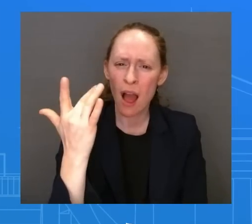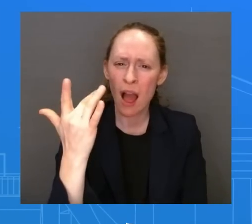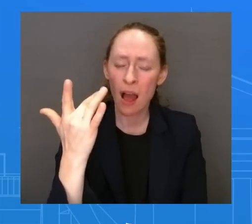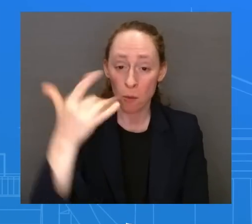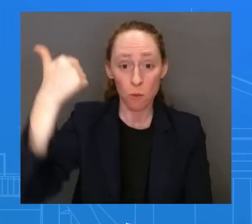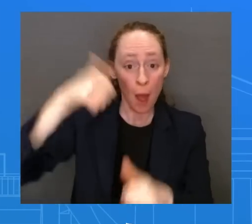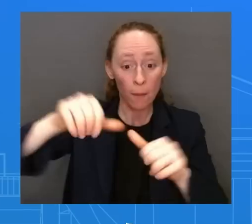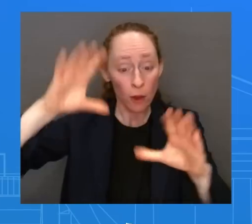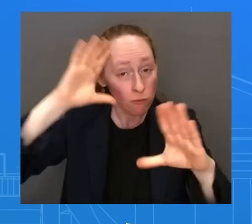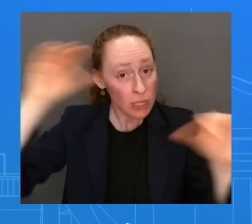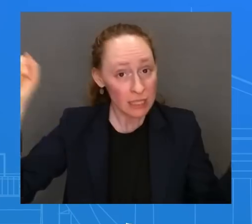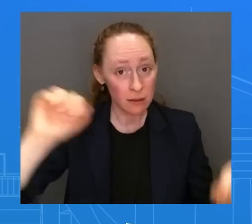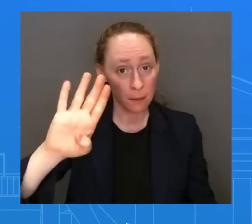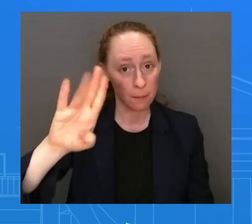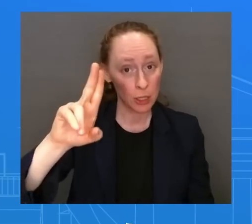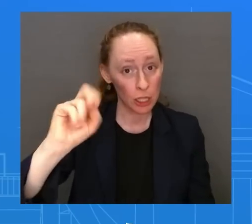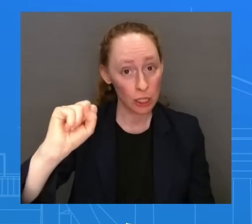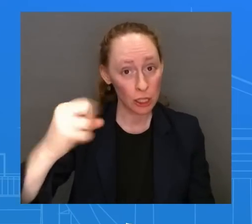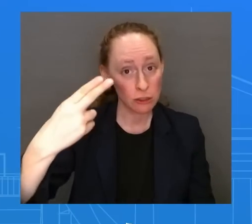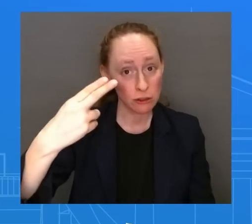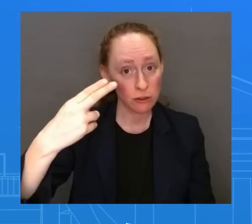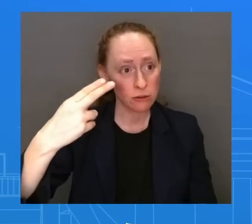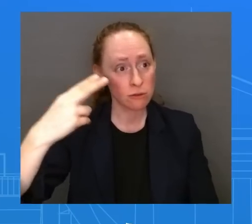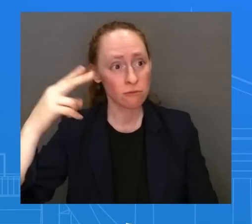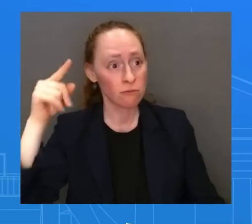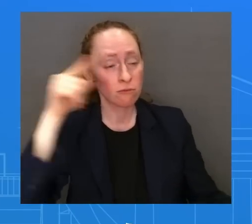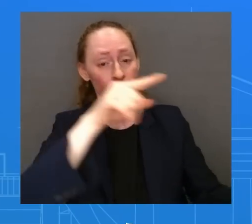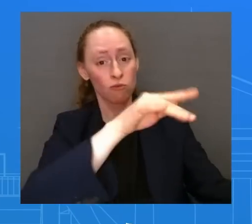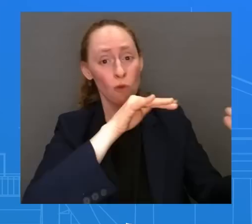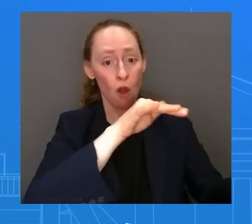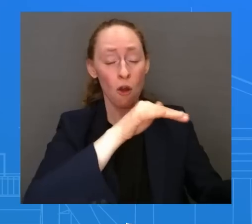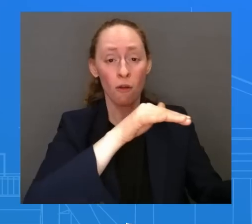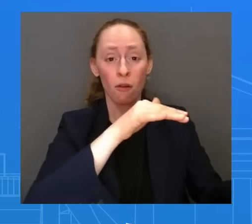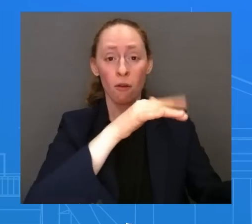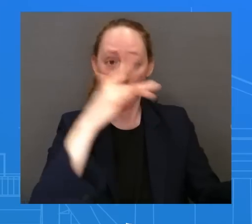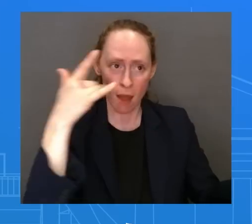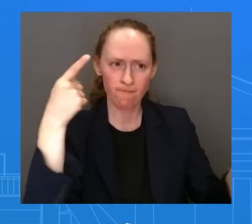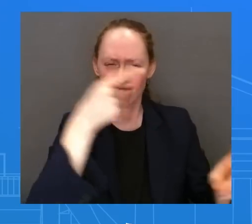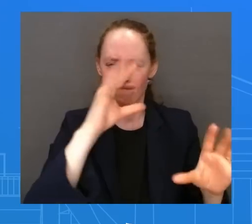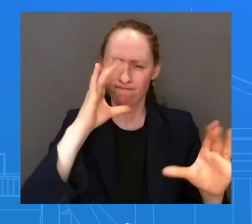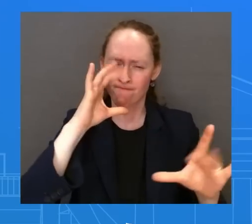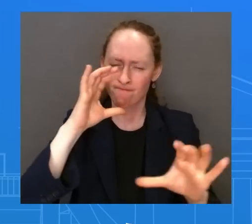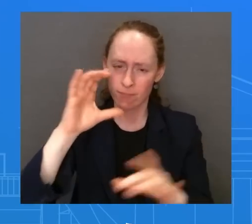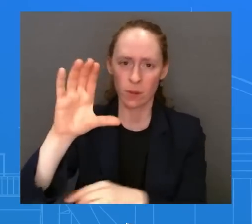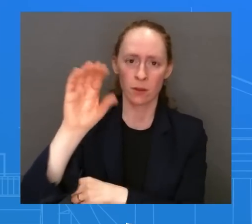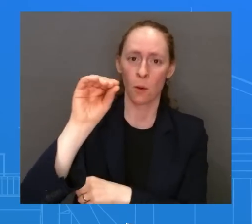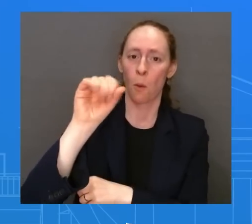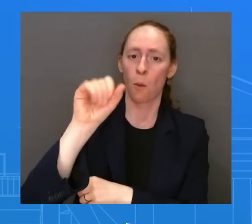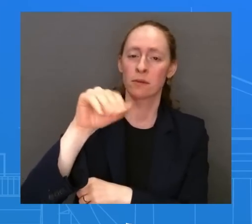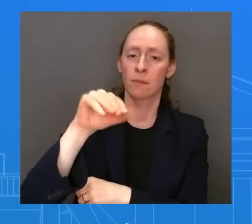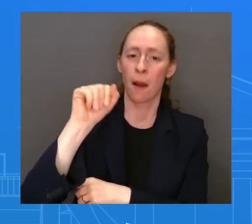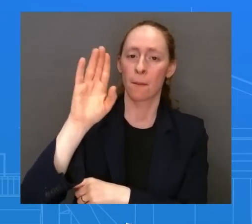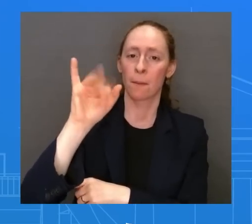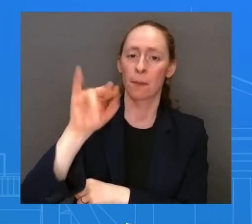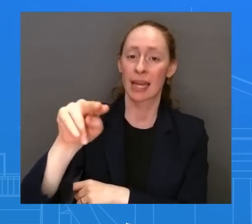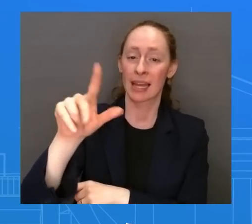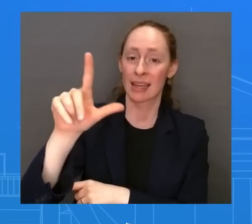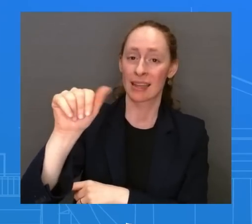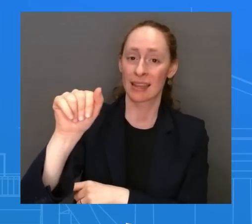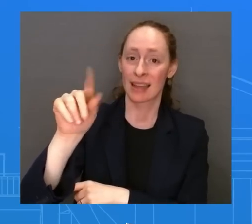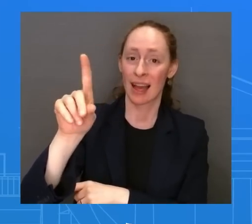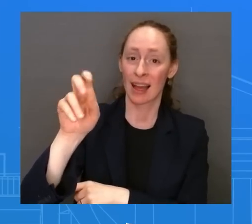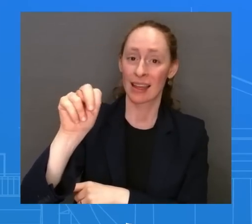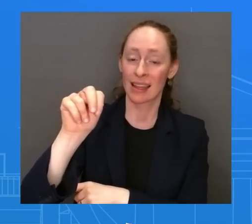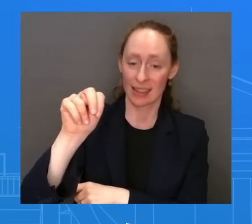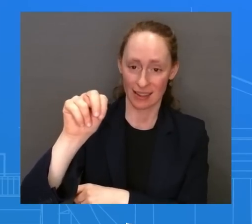Al-Qaeda and decimating and degrading Al qaeda's capability in Afghanistan was a mission that we accomplished a long long time ago and over time